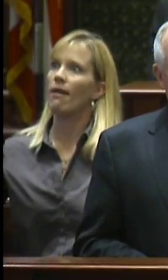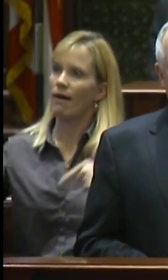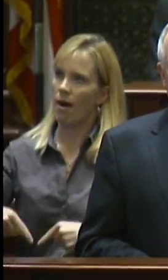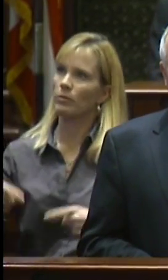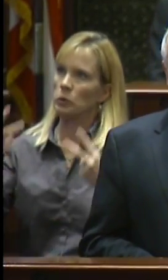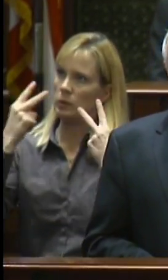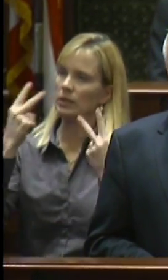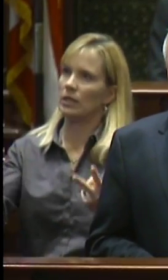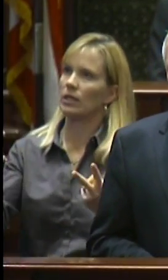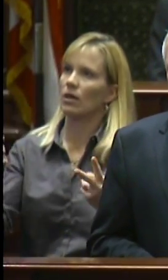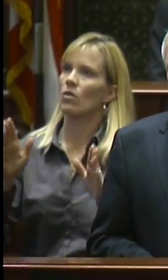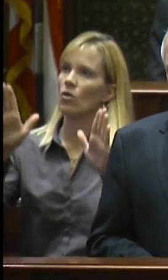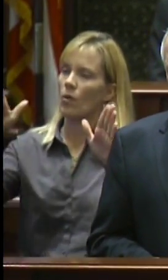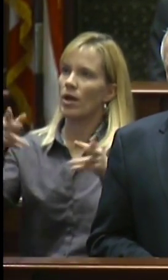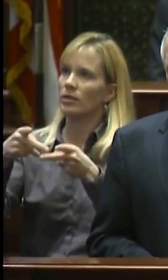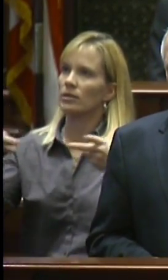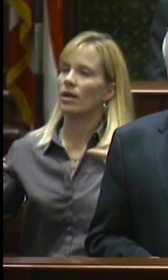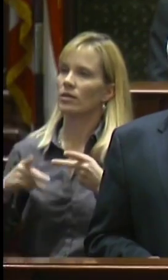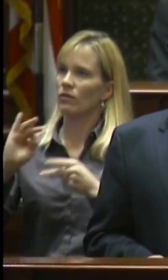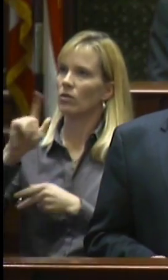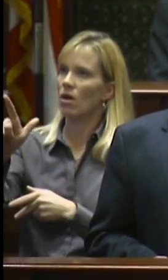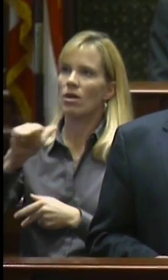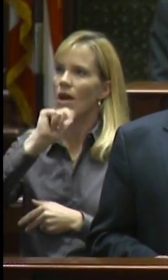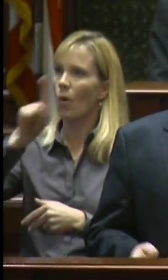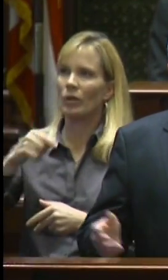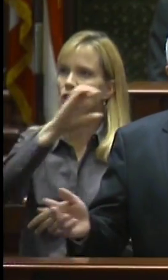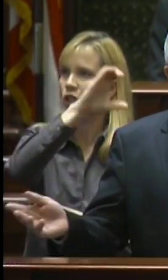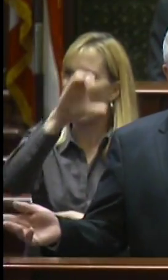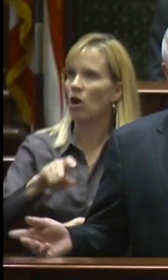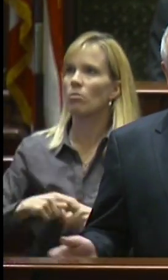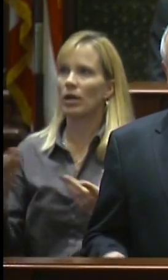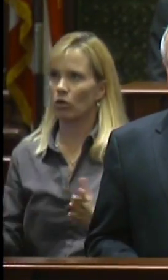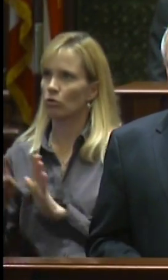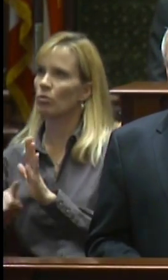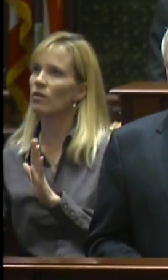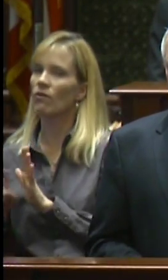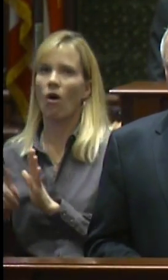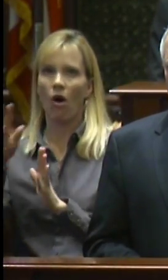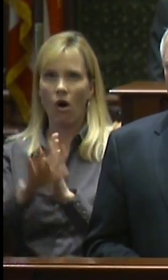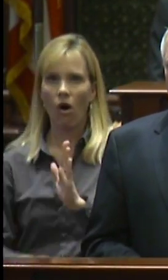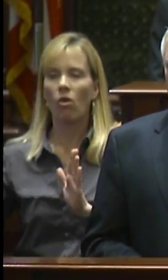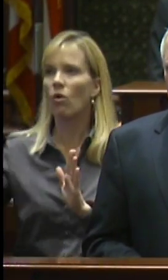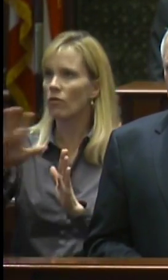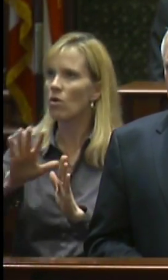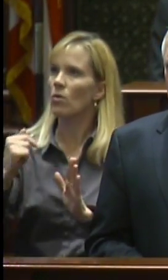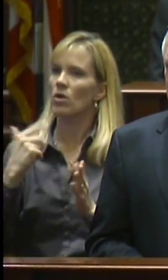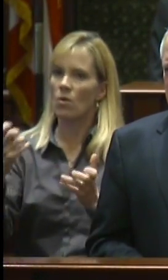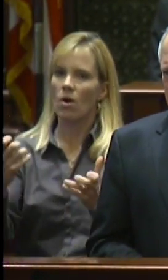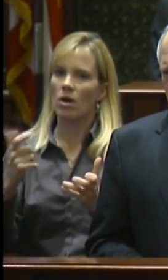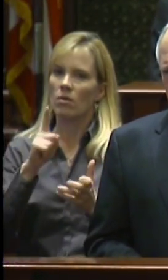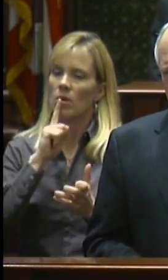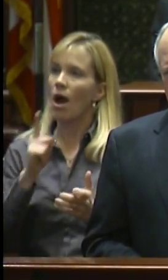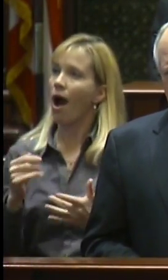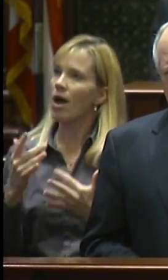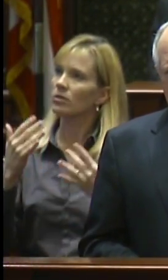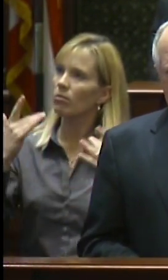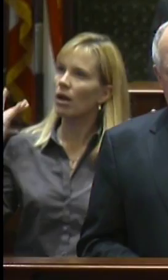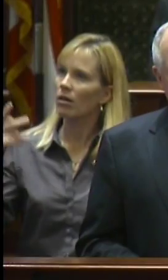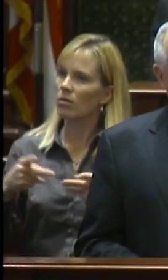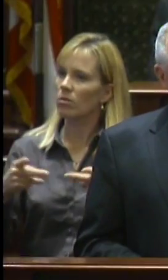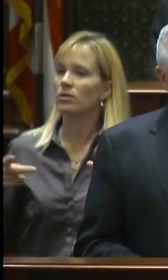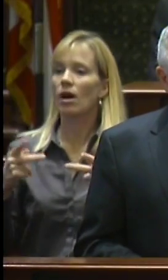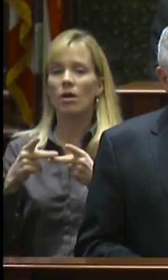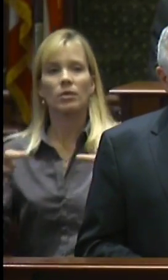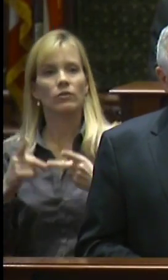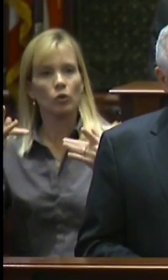to see the great sights of Illinois, not just in Chicago, but here in Springfield and all over, we want to be a hospitable place, a